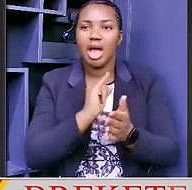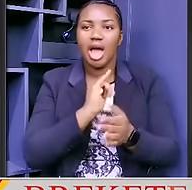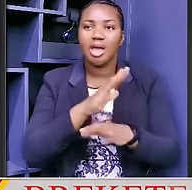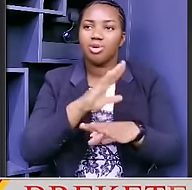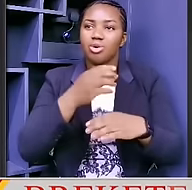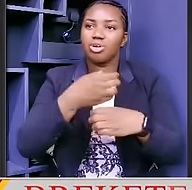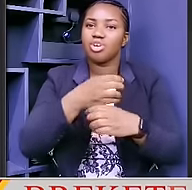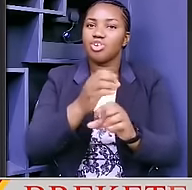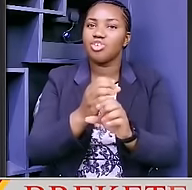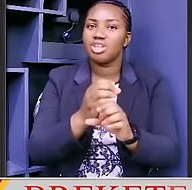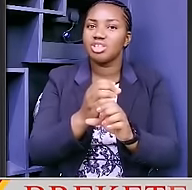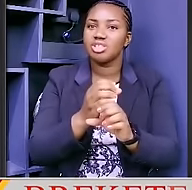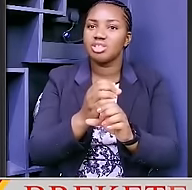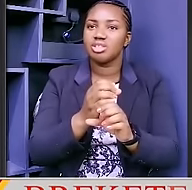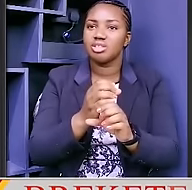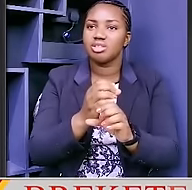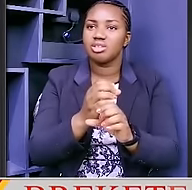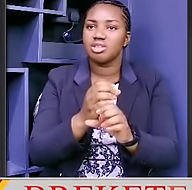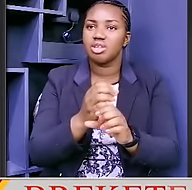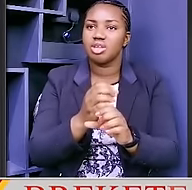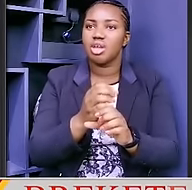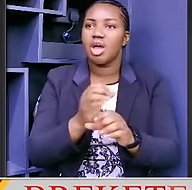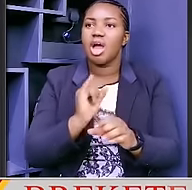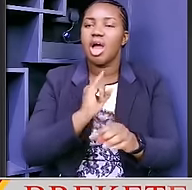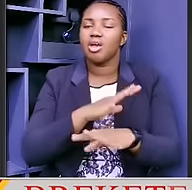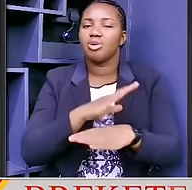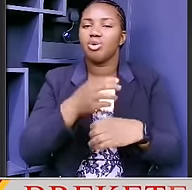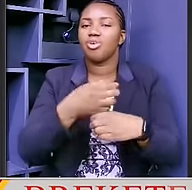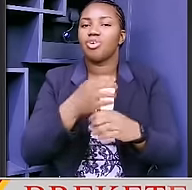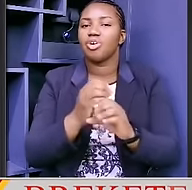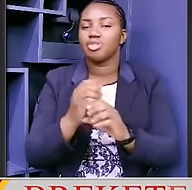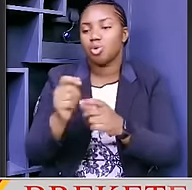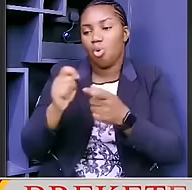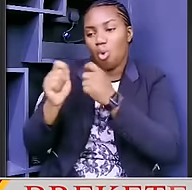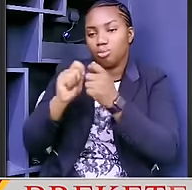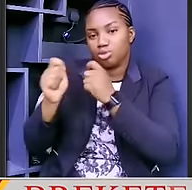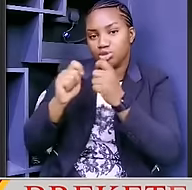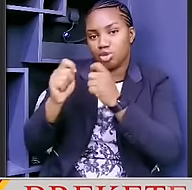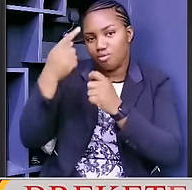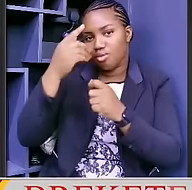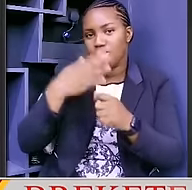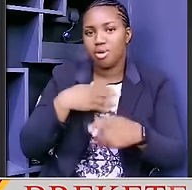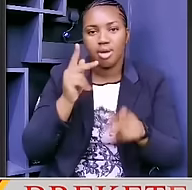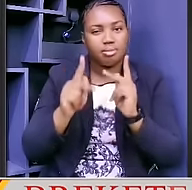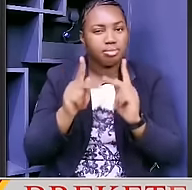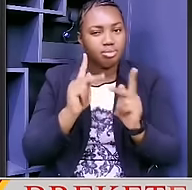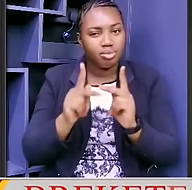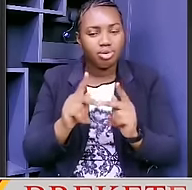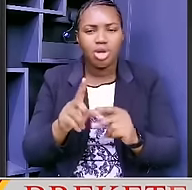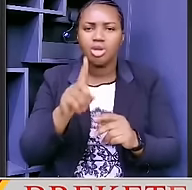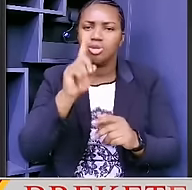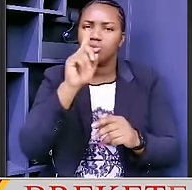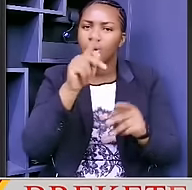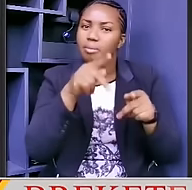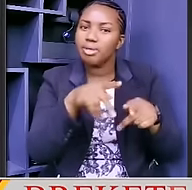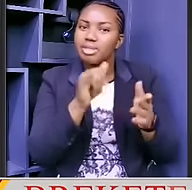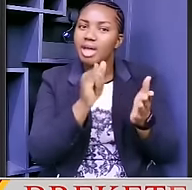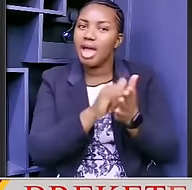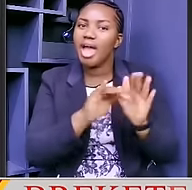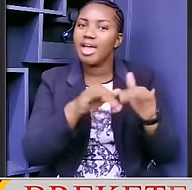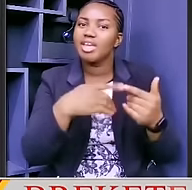I give how much I have dash 1 million naira to they do shoe. Now if I can't bring this one